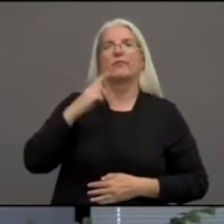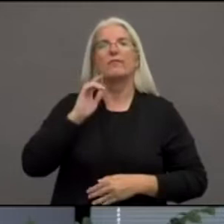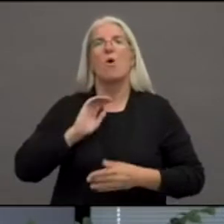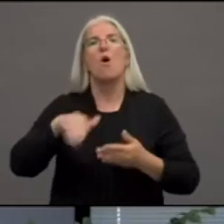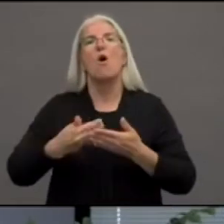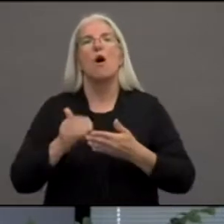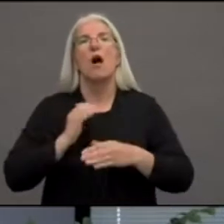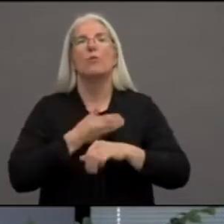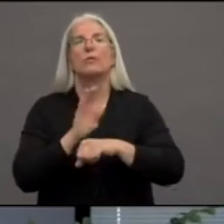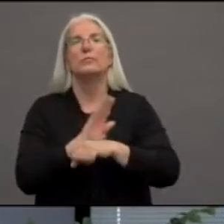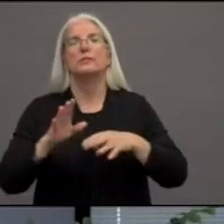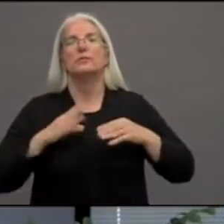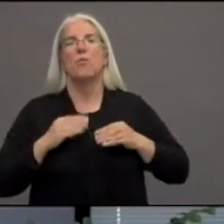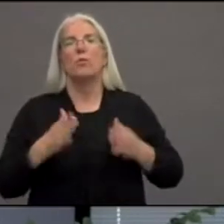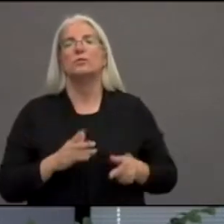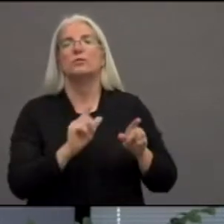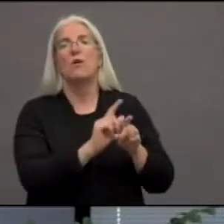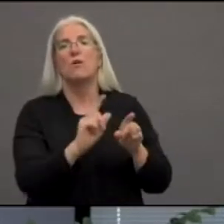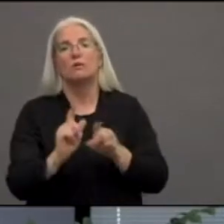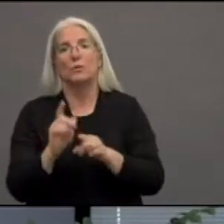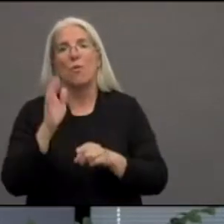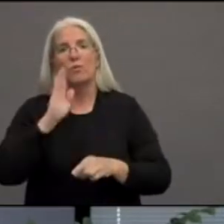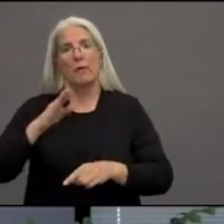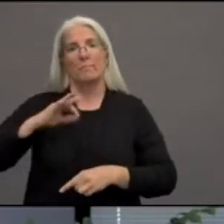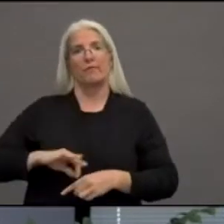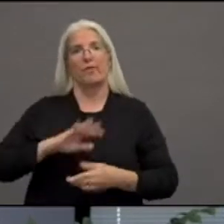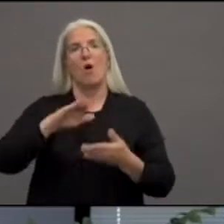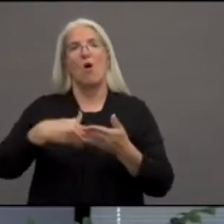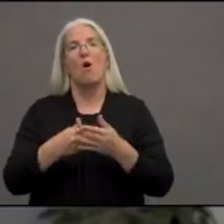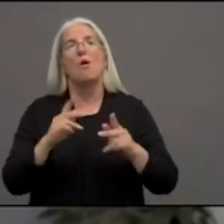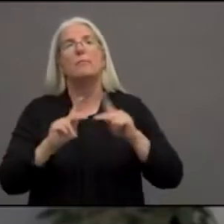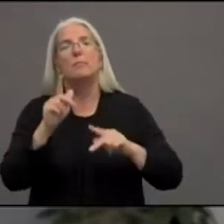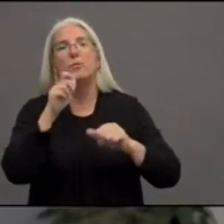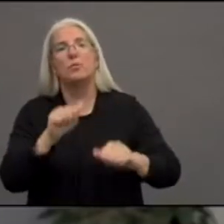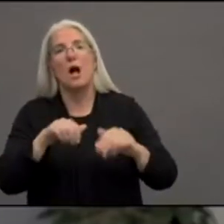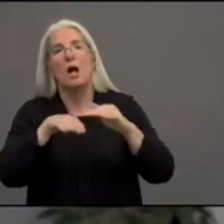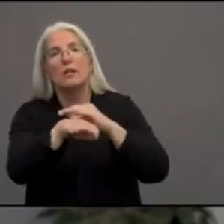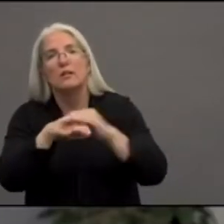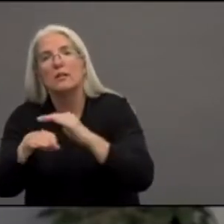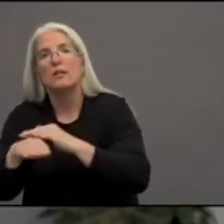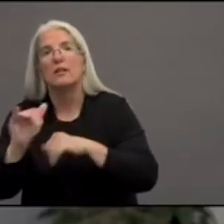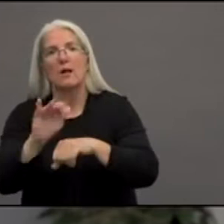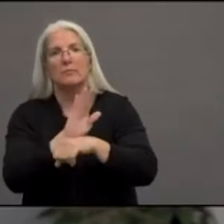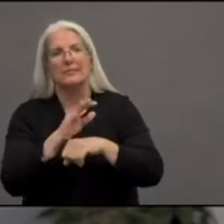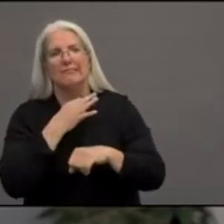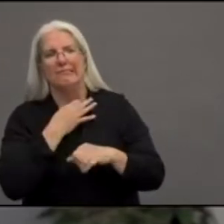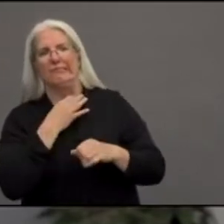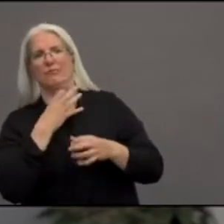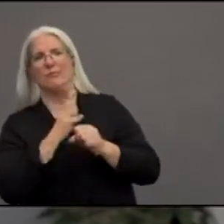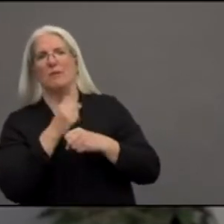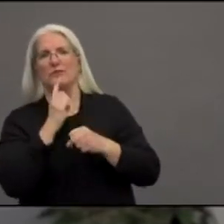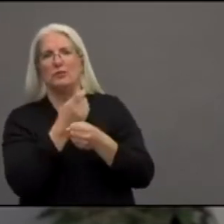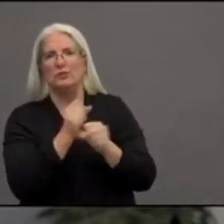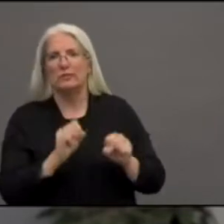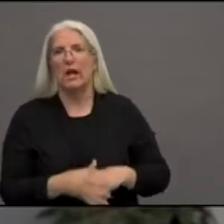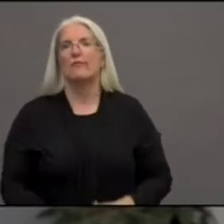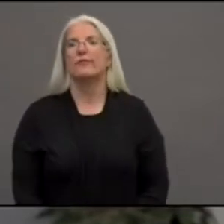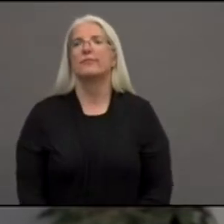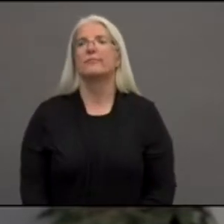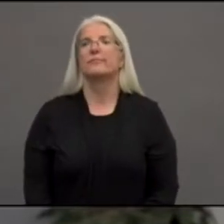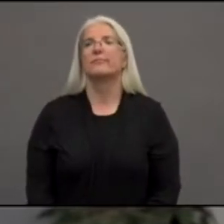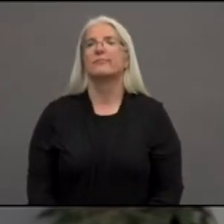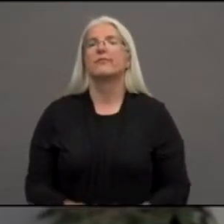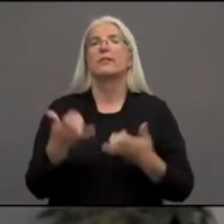but it's also going to be useful for consumers as well. And Antoine is here